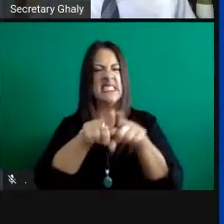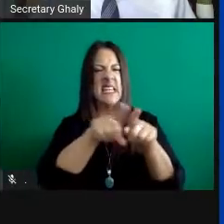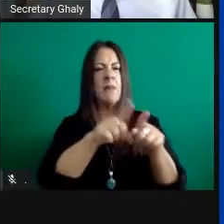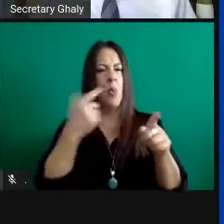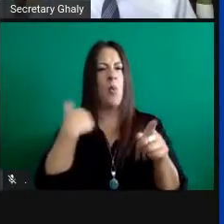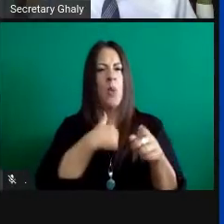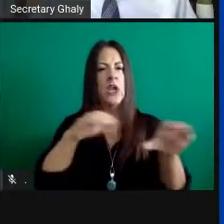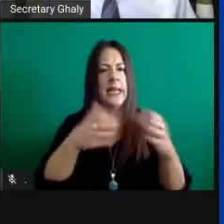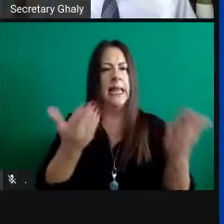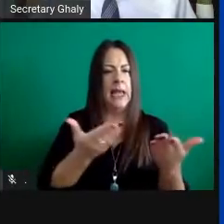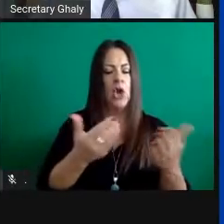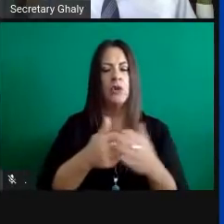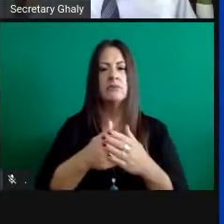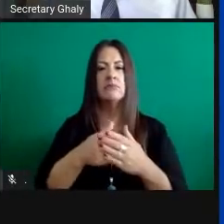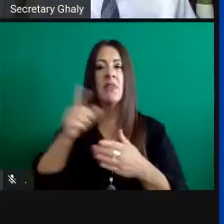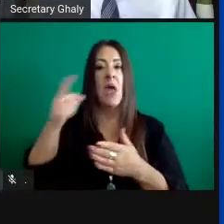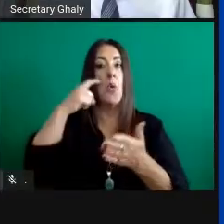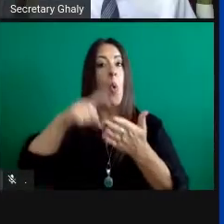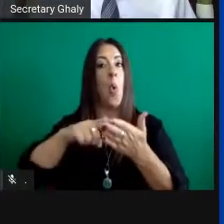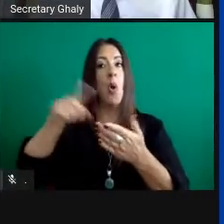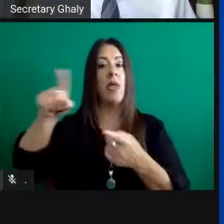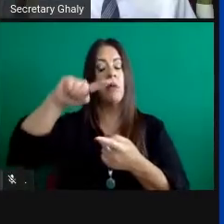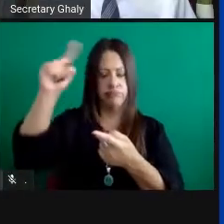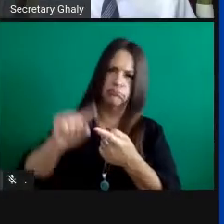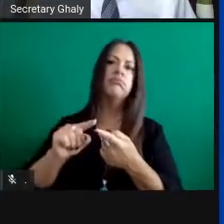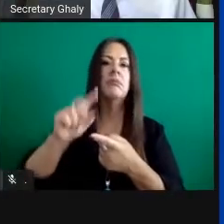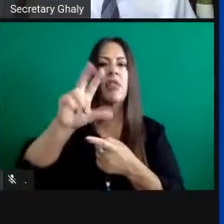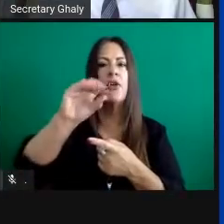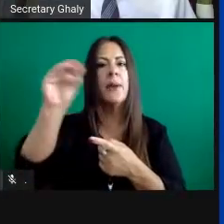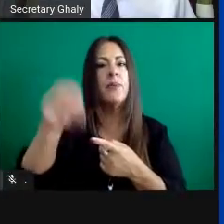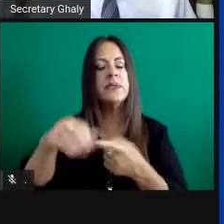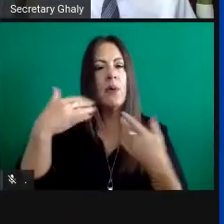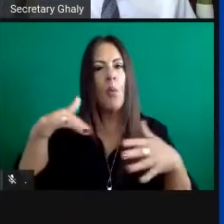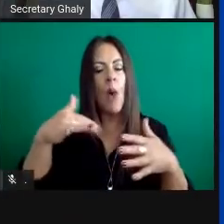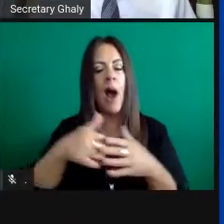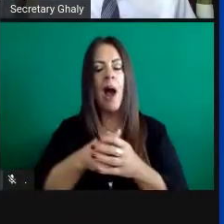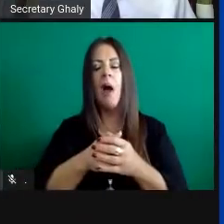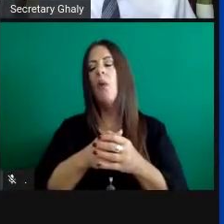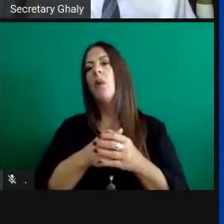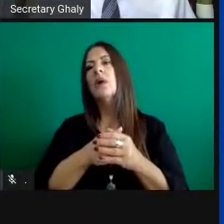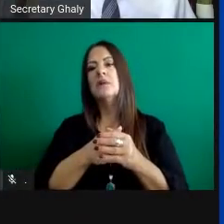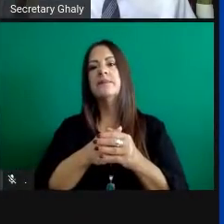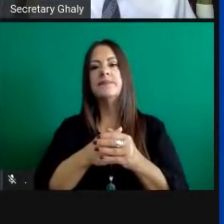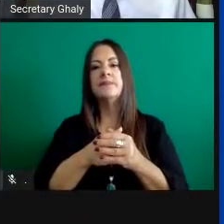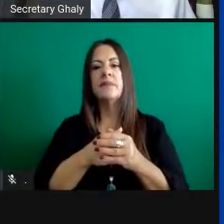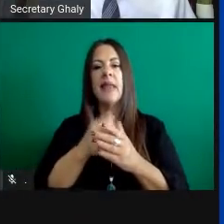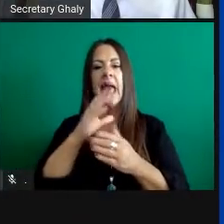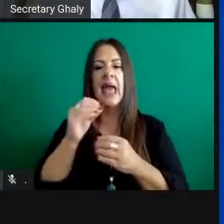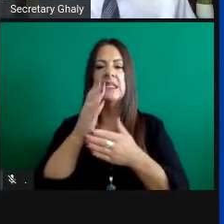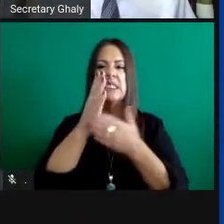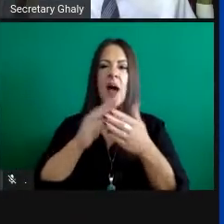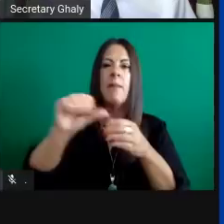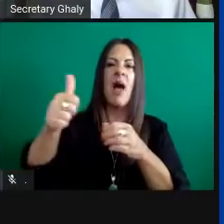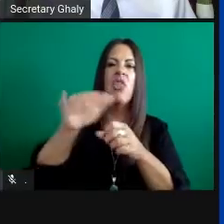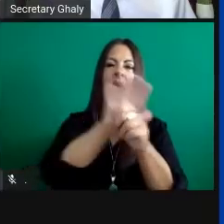cases drop 30% overall, and in some of the hardest hit communities, a 50%